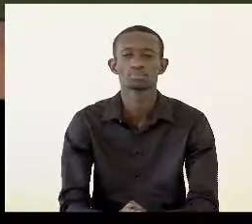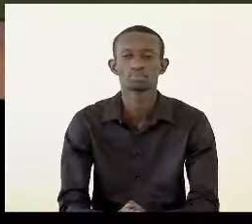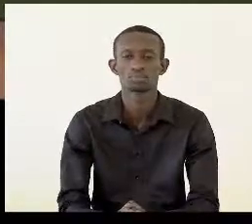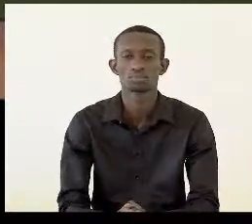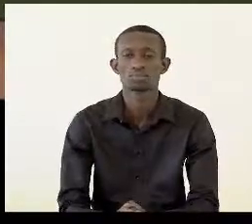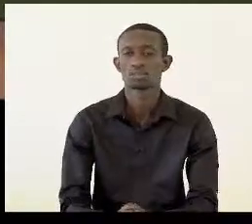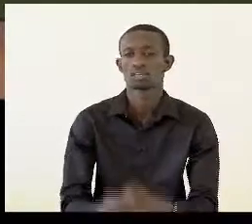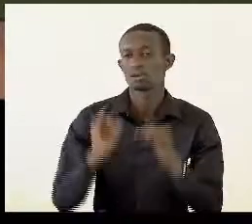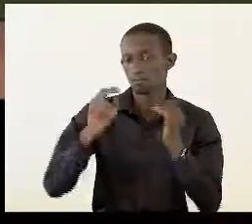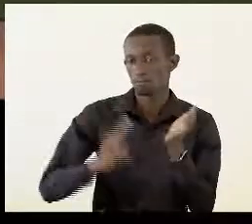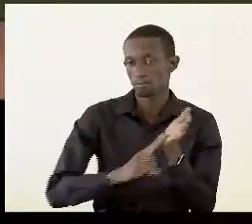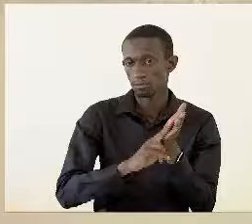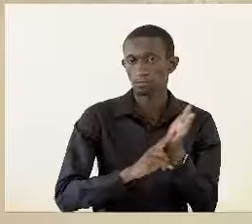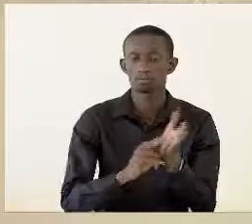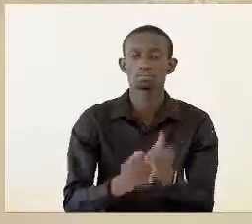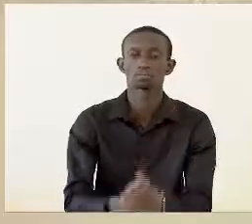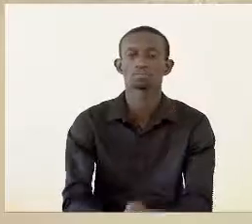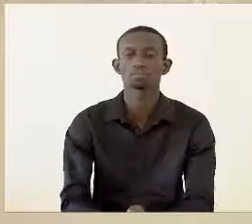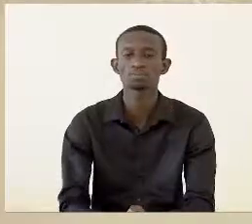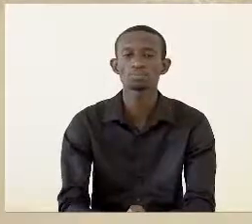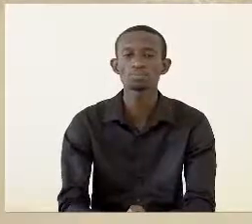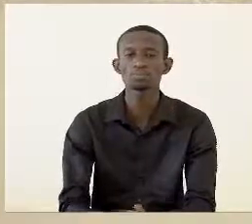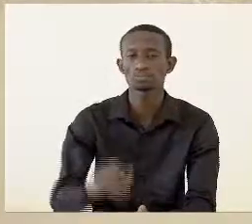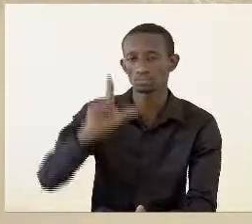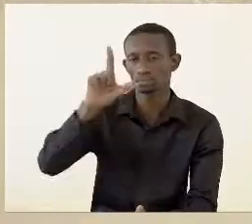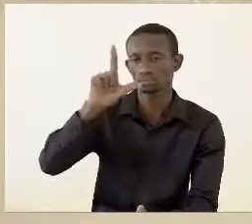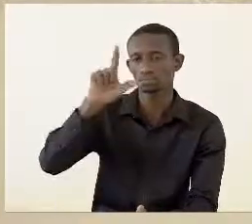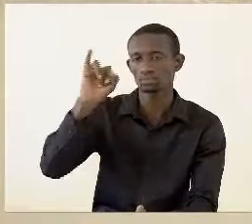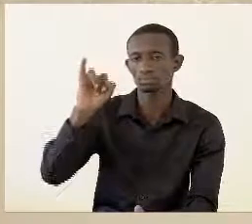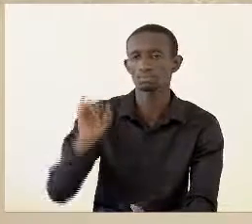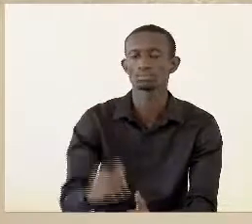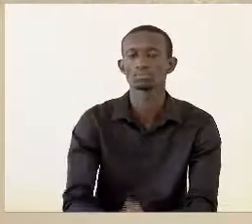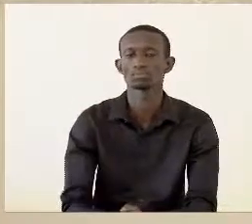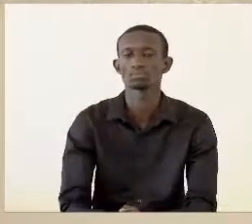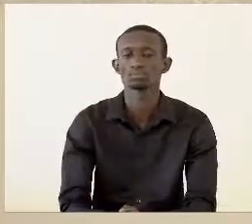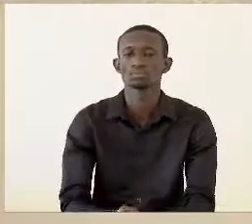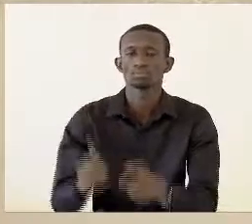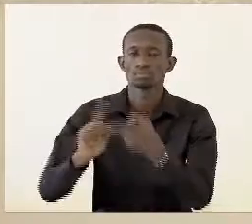we use like lithium reacting with